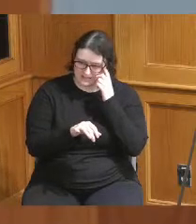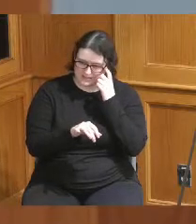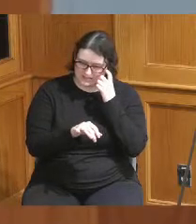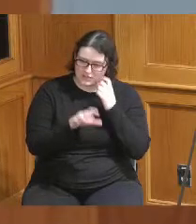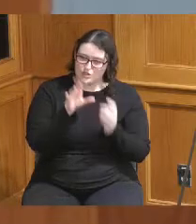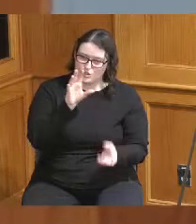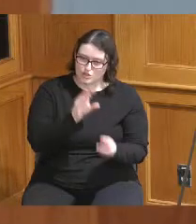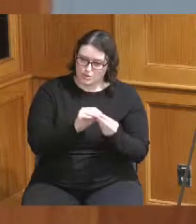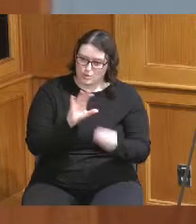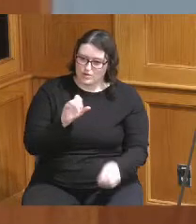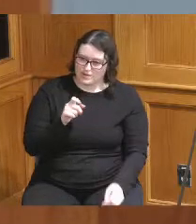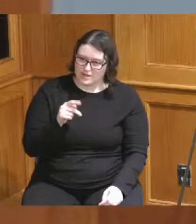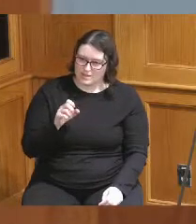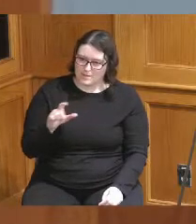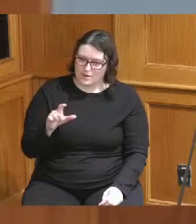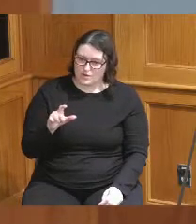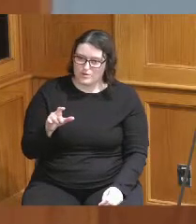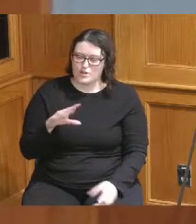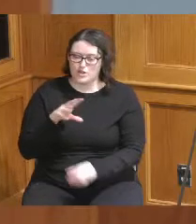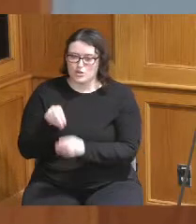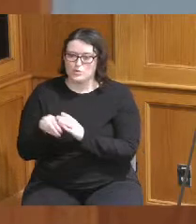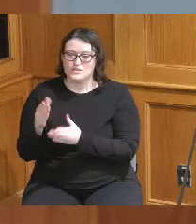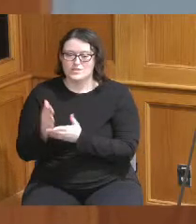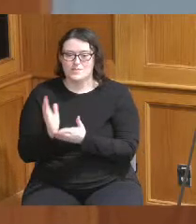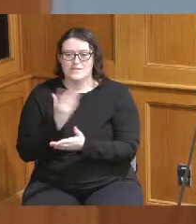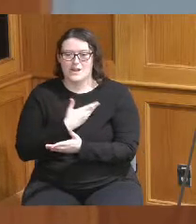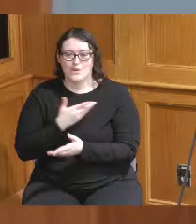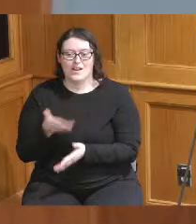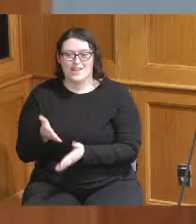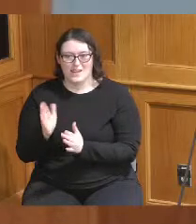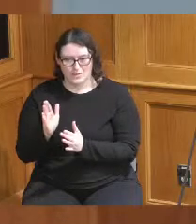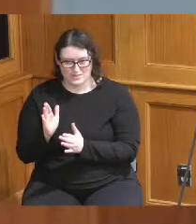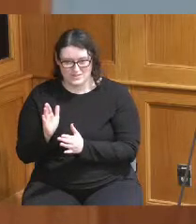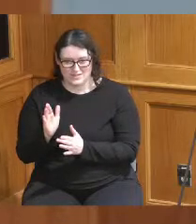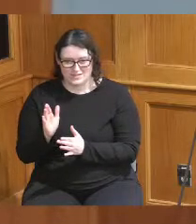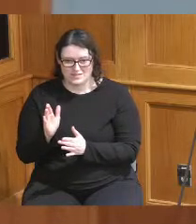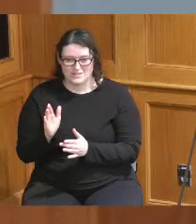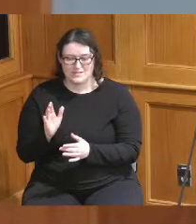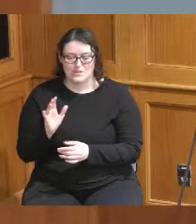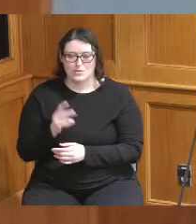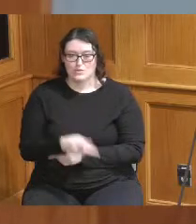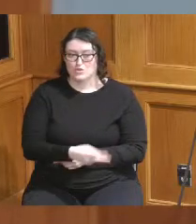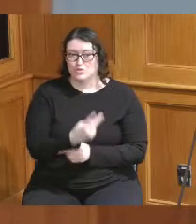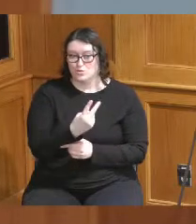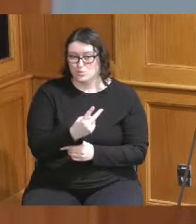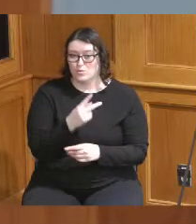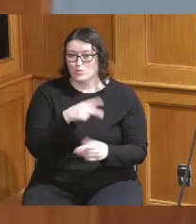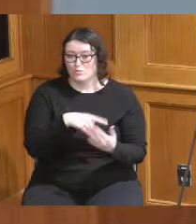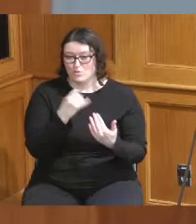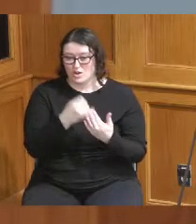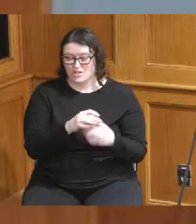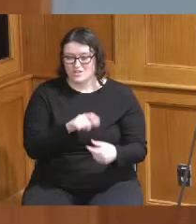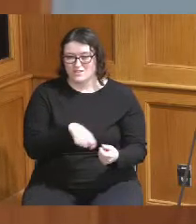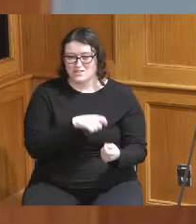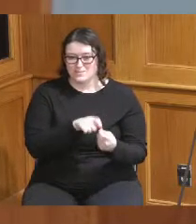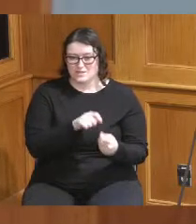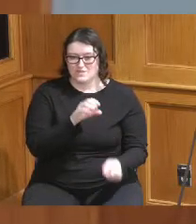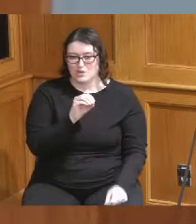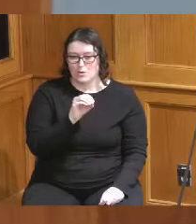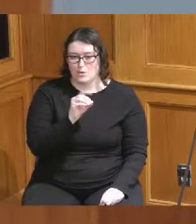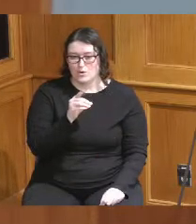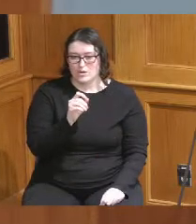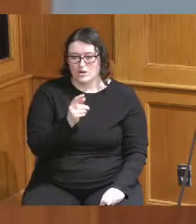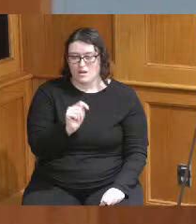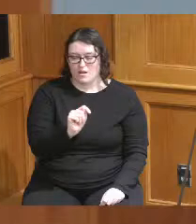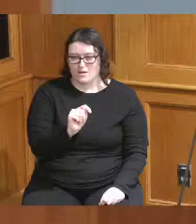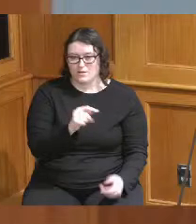total capital budget cost includes some of our allowances. But those 2 construction projects, in particular the ODOT project, that